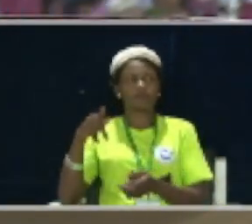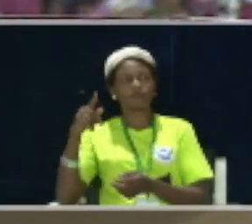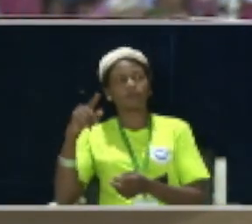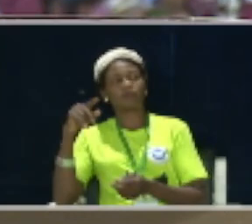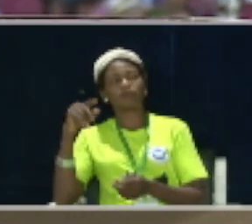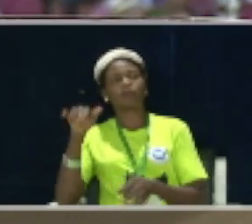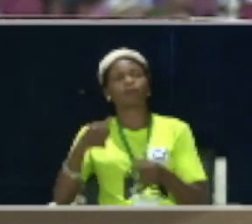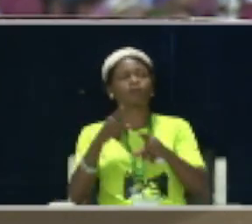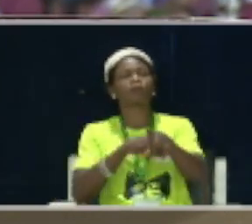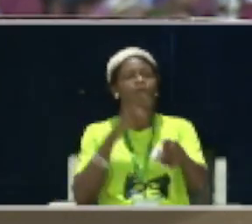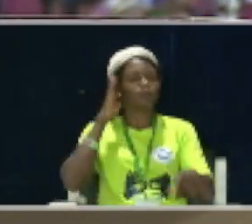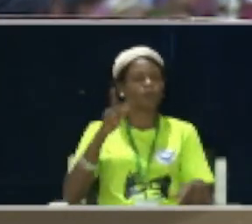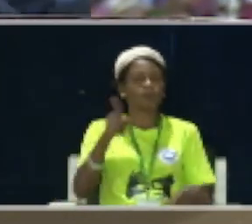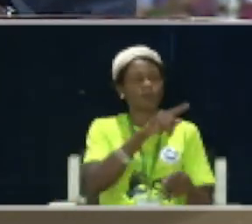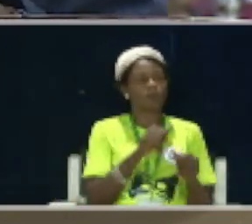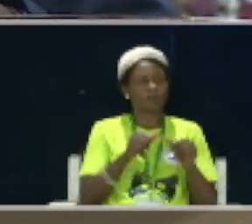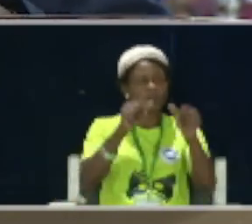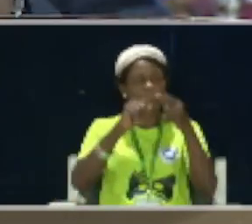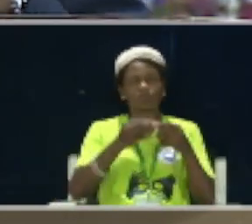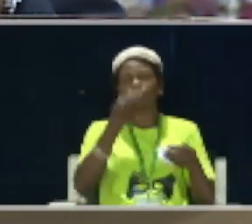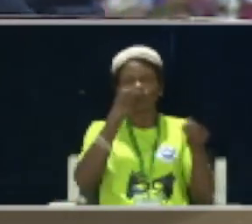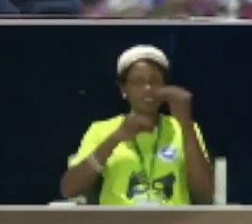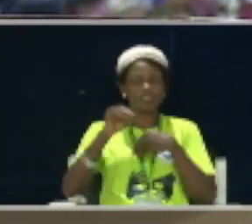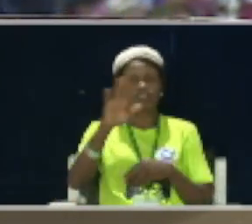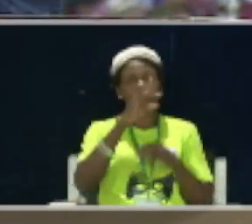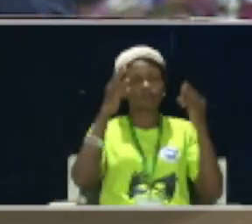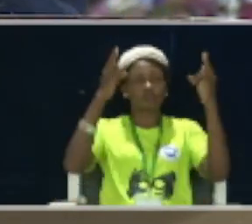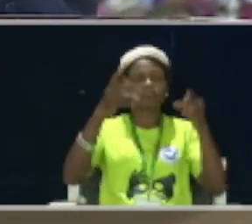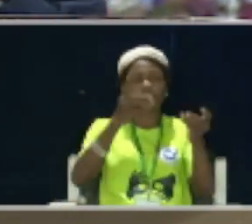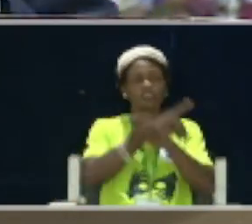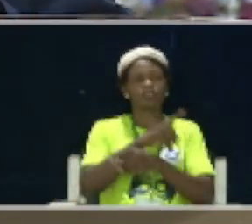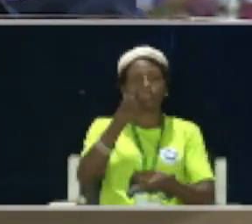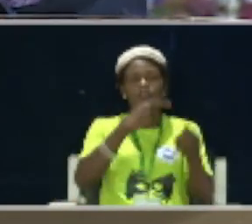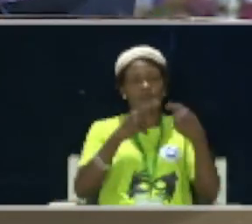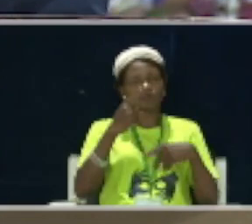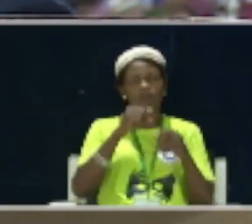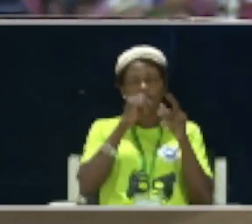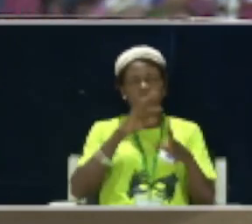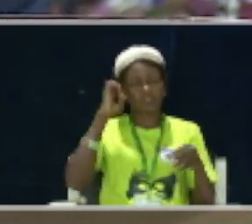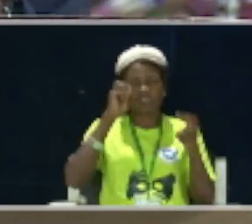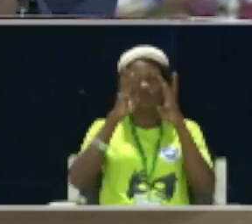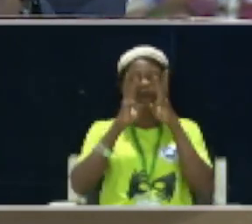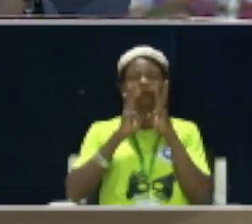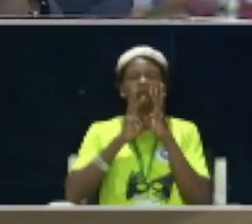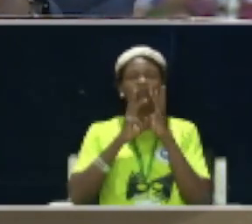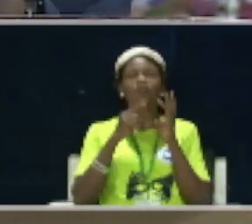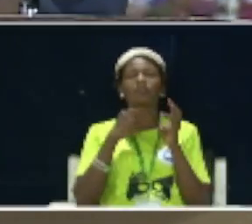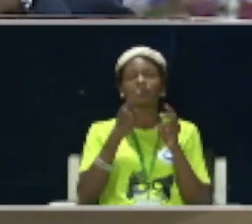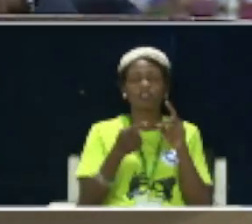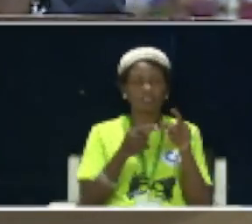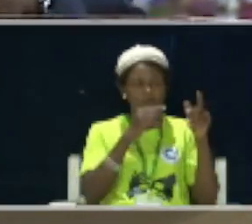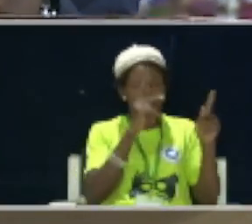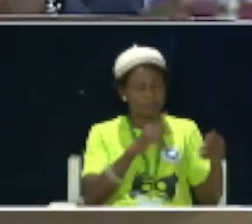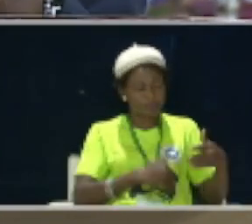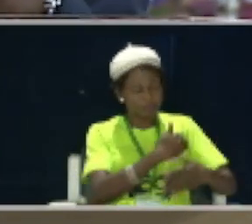How long will you continue to eat your future? The day he came for the blessing, he wept. Tell the person by your side.